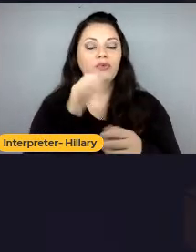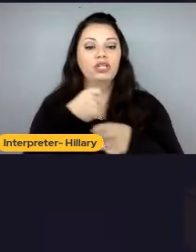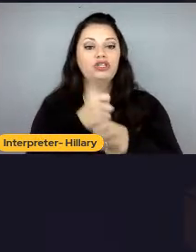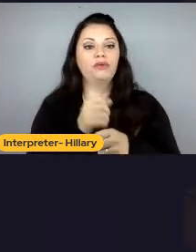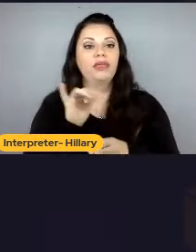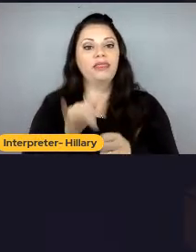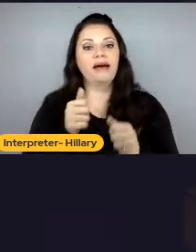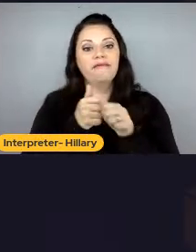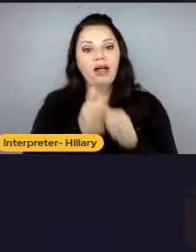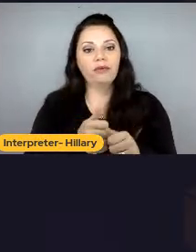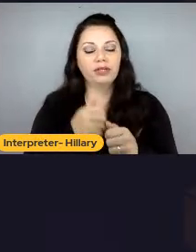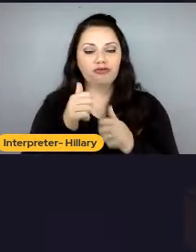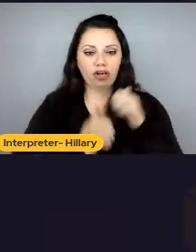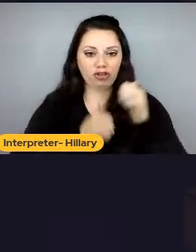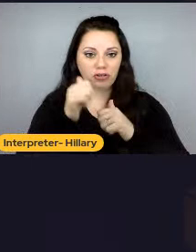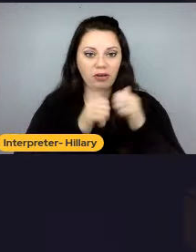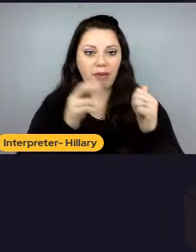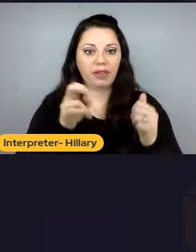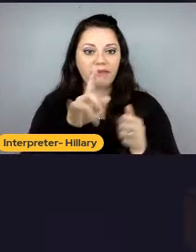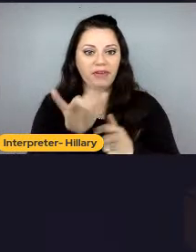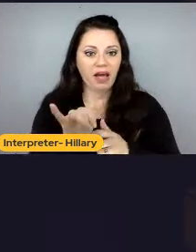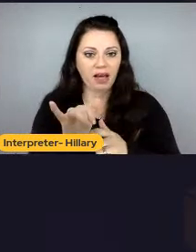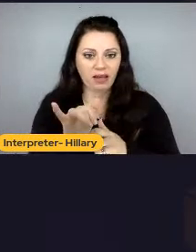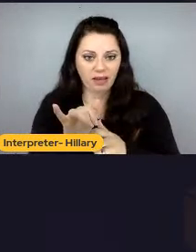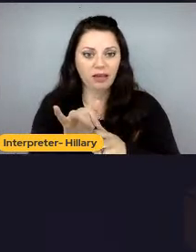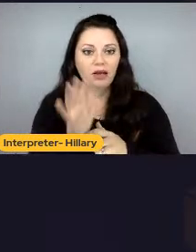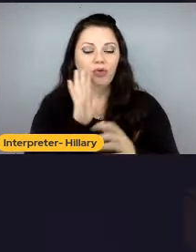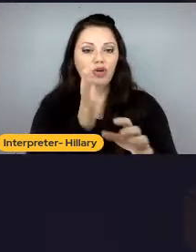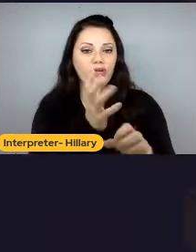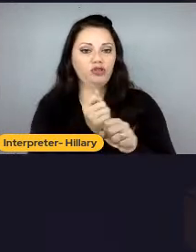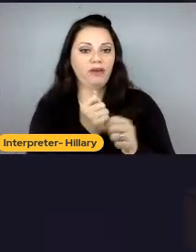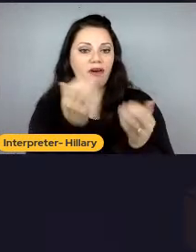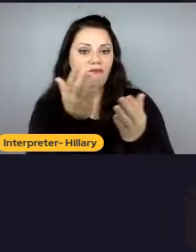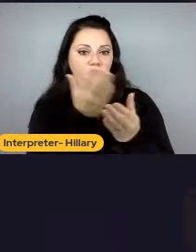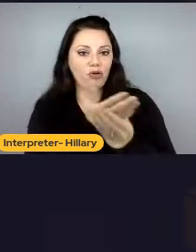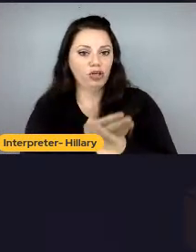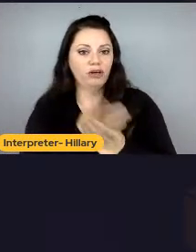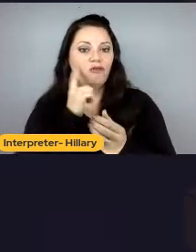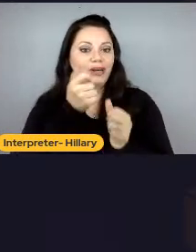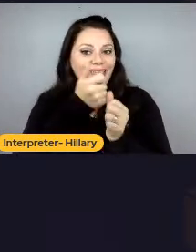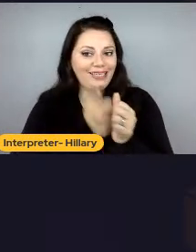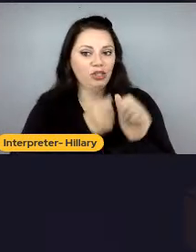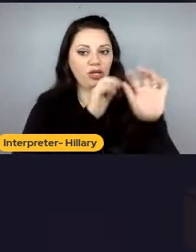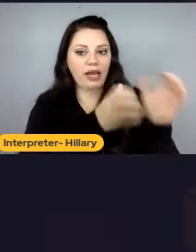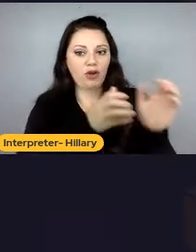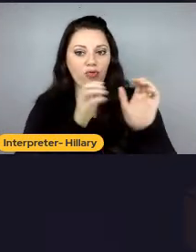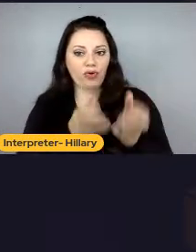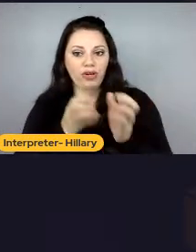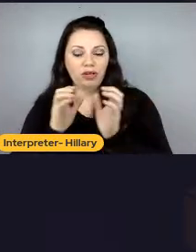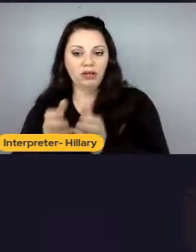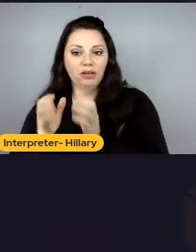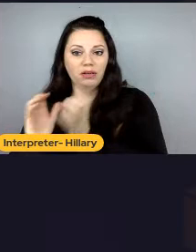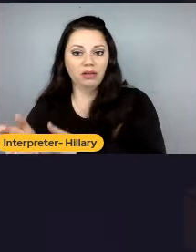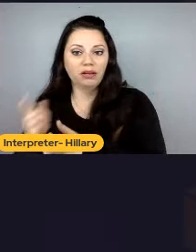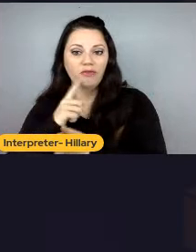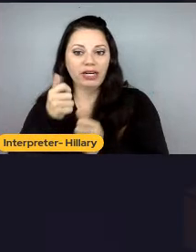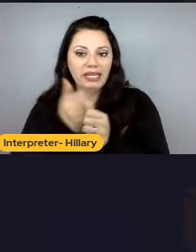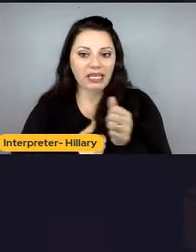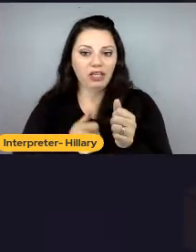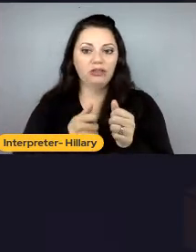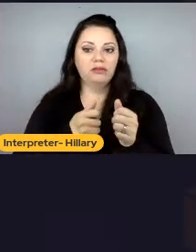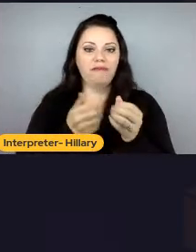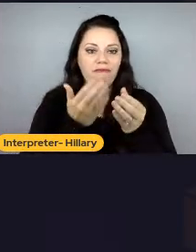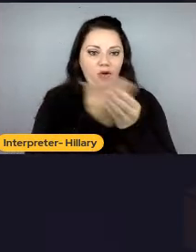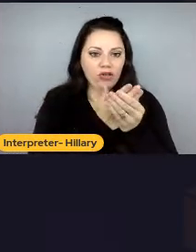Under Amplify backend, you will retrieve a folder for each category and a subfolder for each instance of